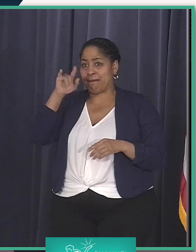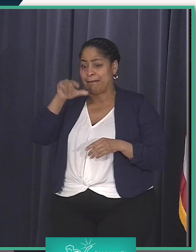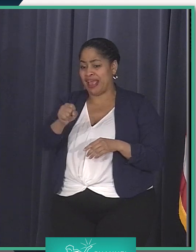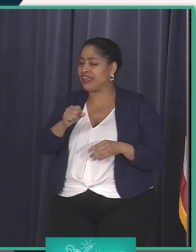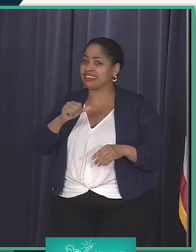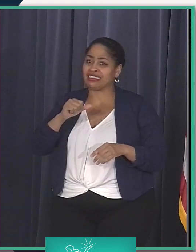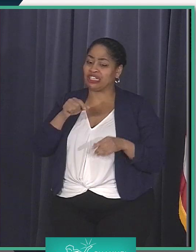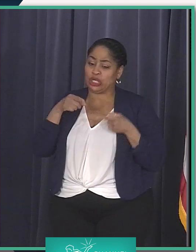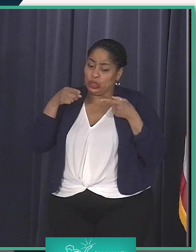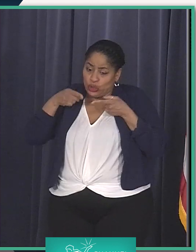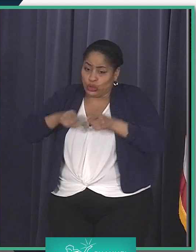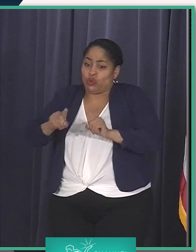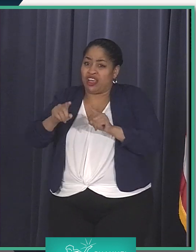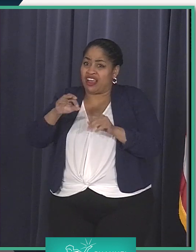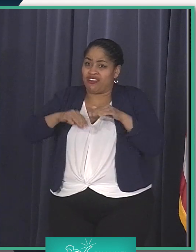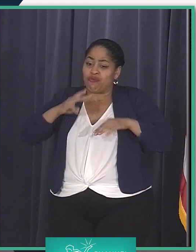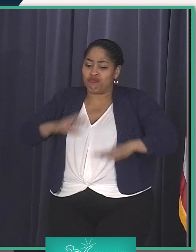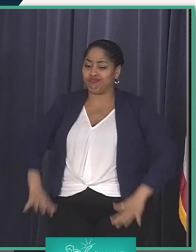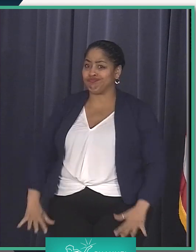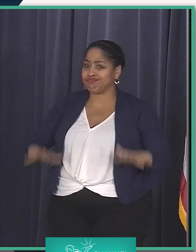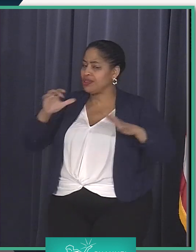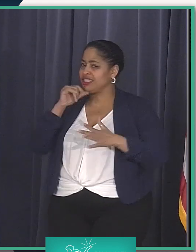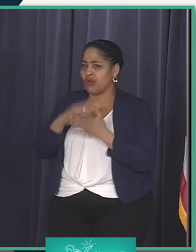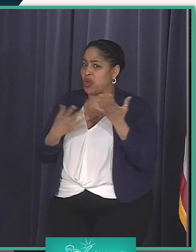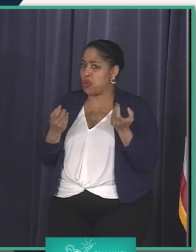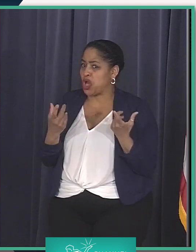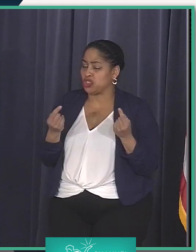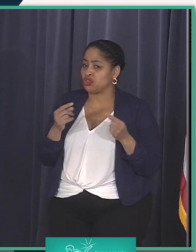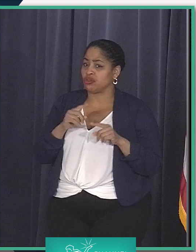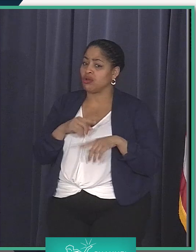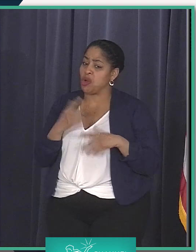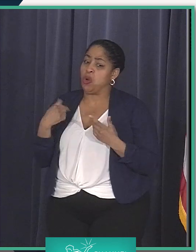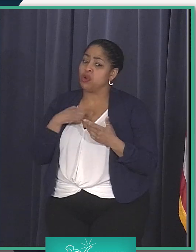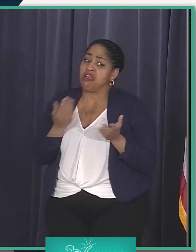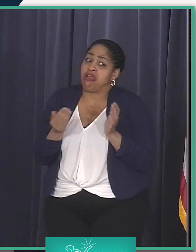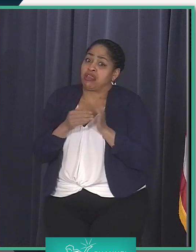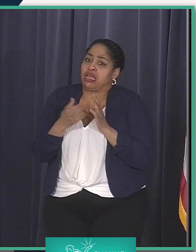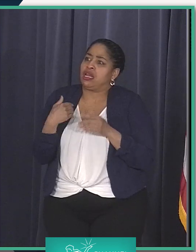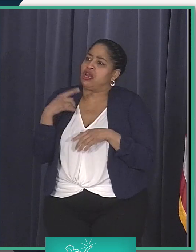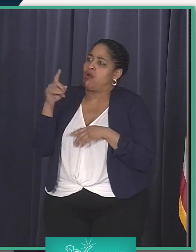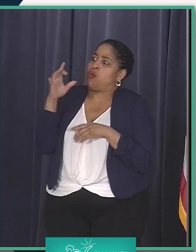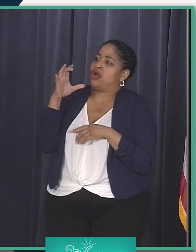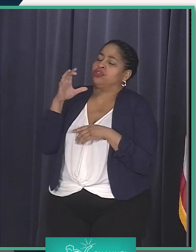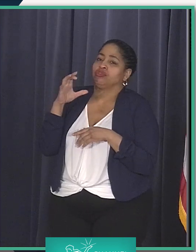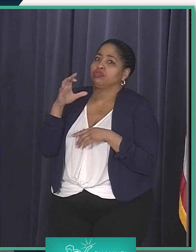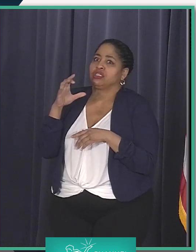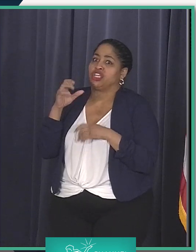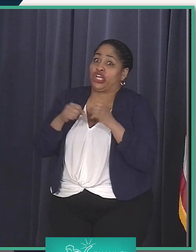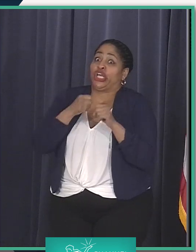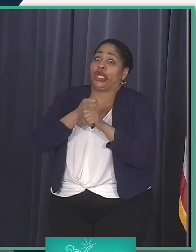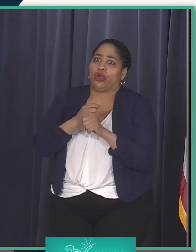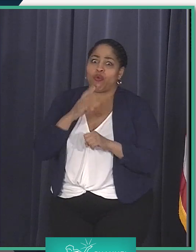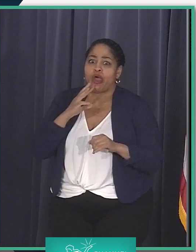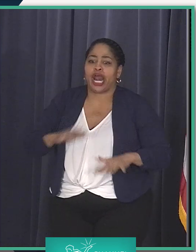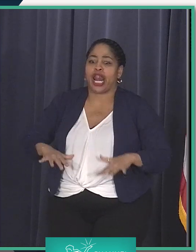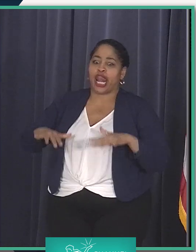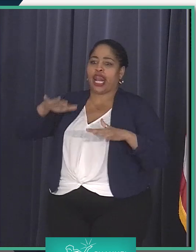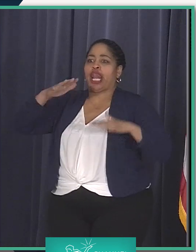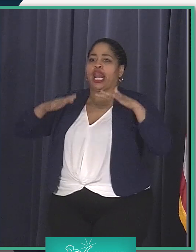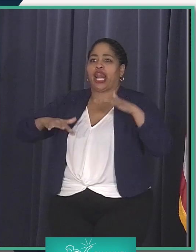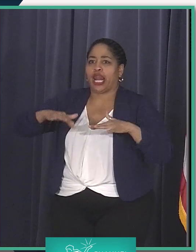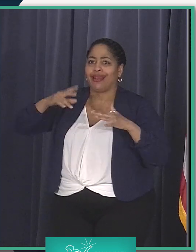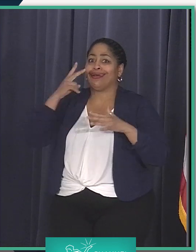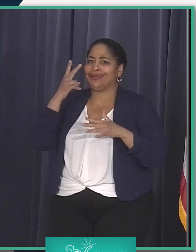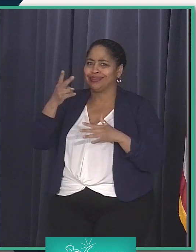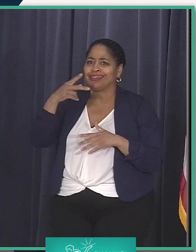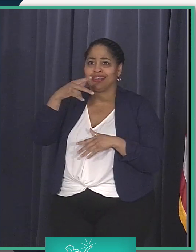not what you want to do. And while we were again at a 100-year water level, we're seeing this pattern in a lot